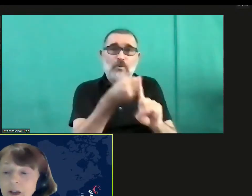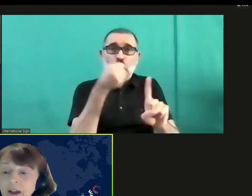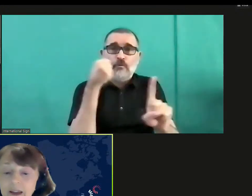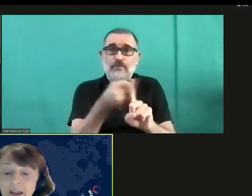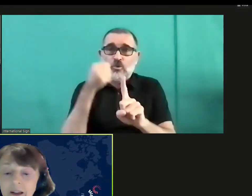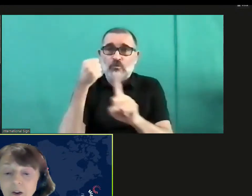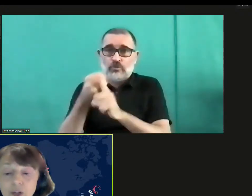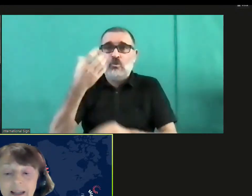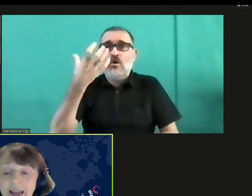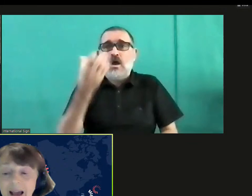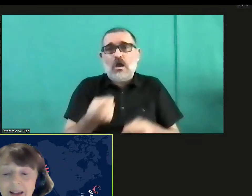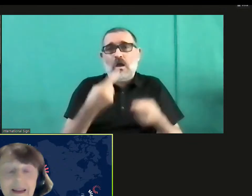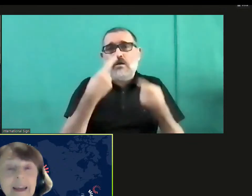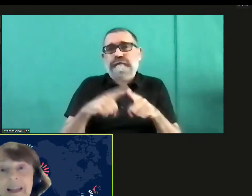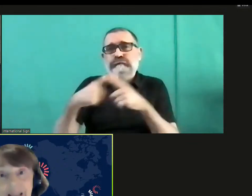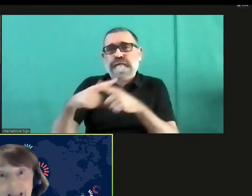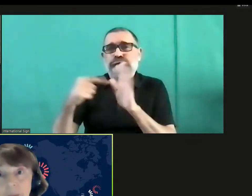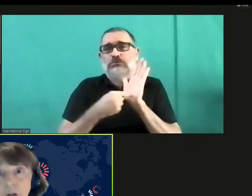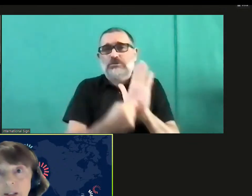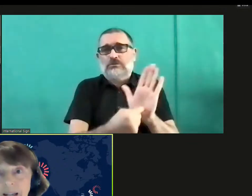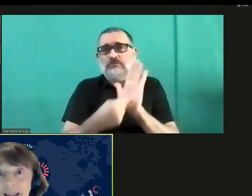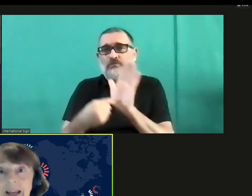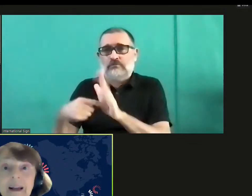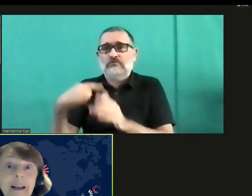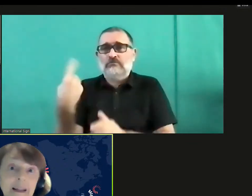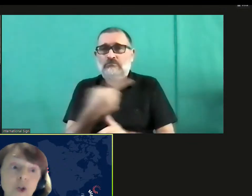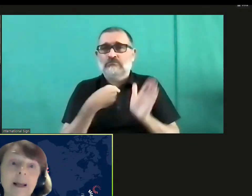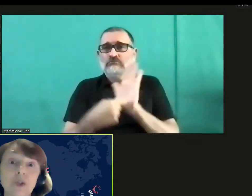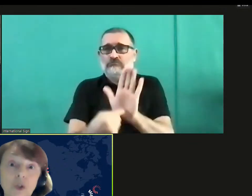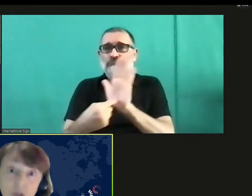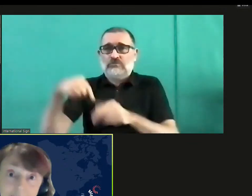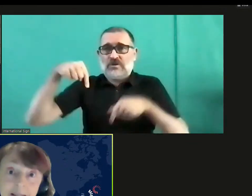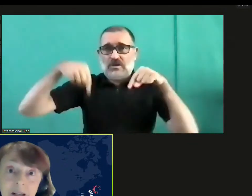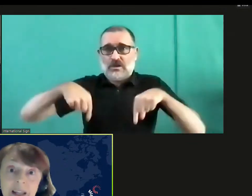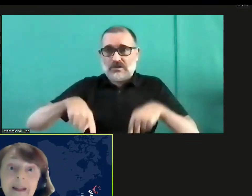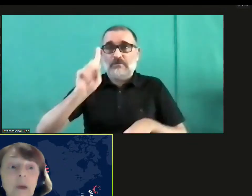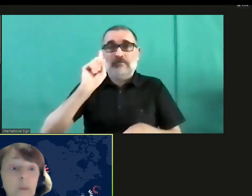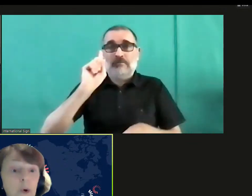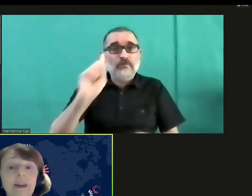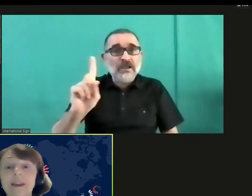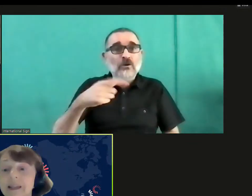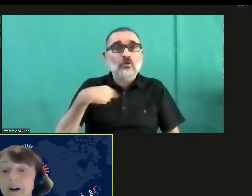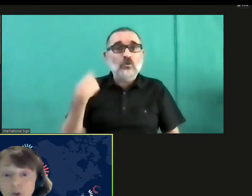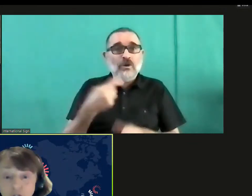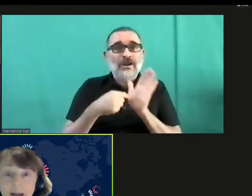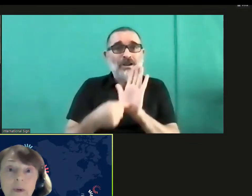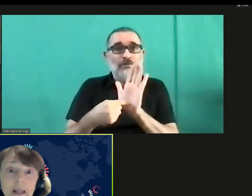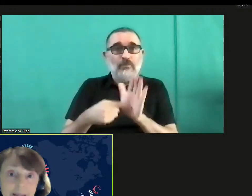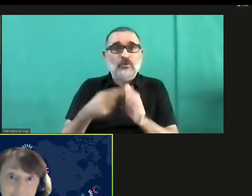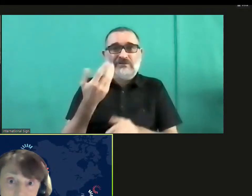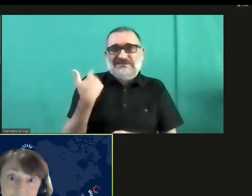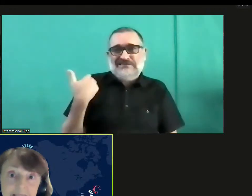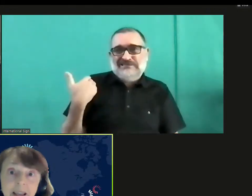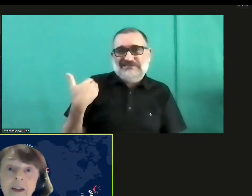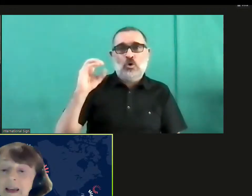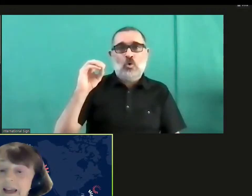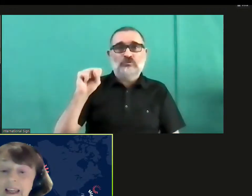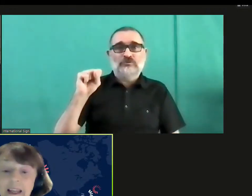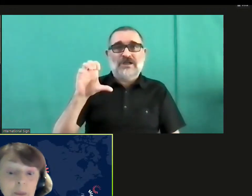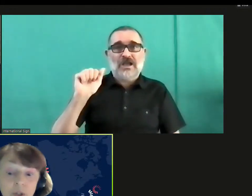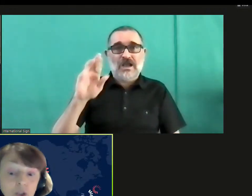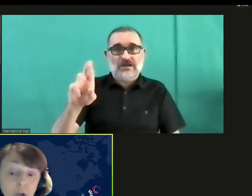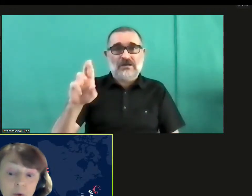other ministries, and civil society was not participating. So these kinds of tasks were carried out by